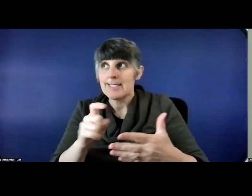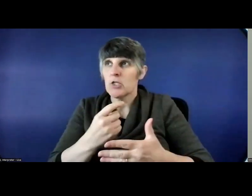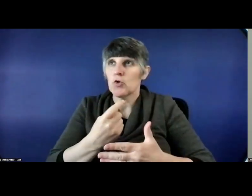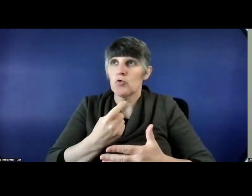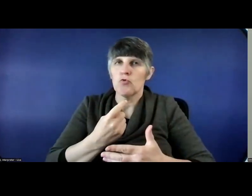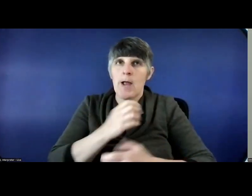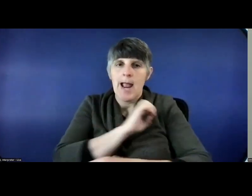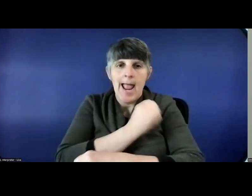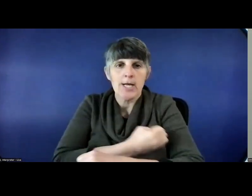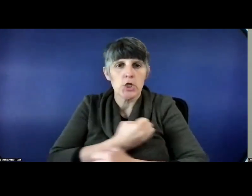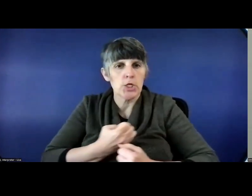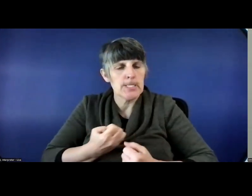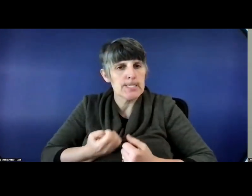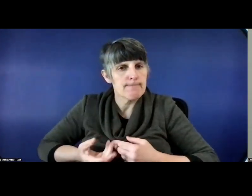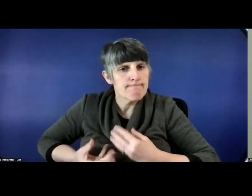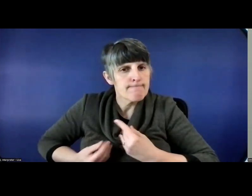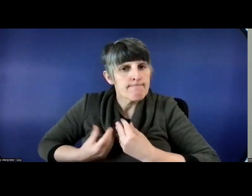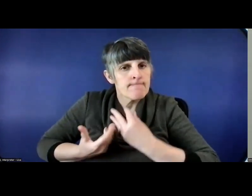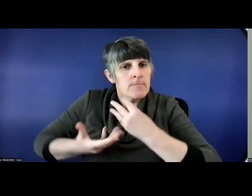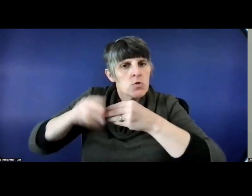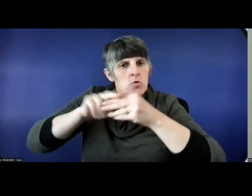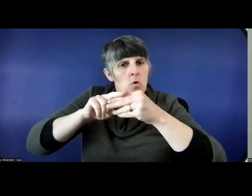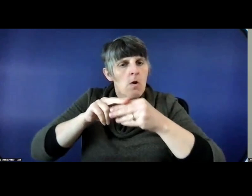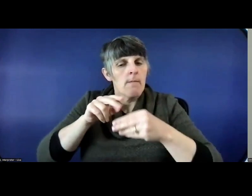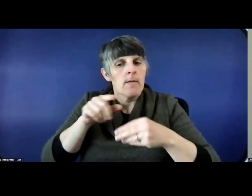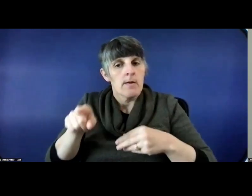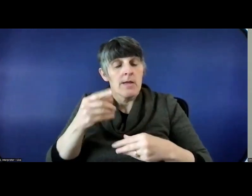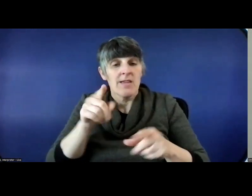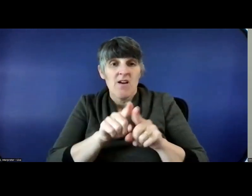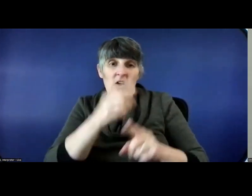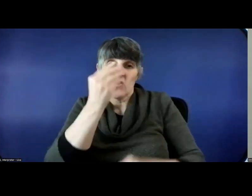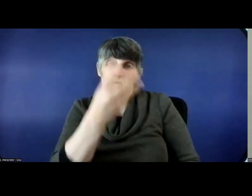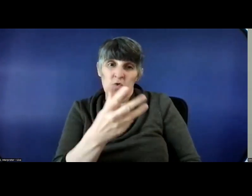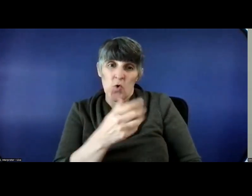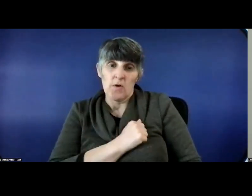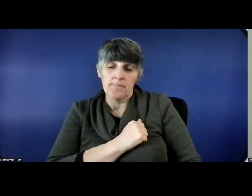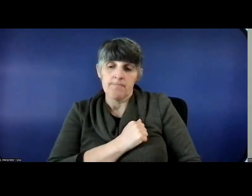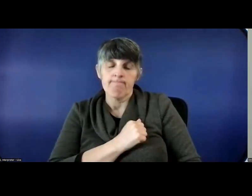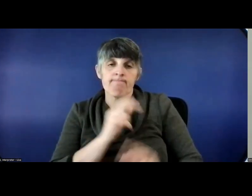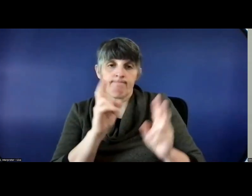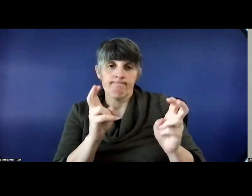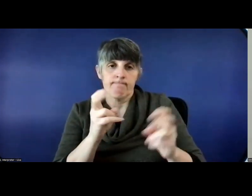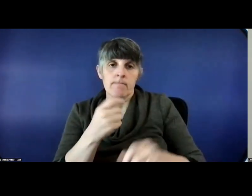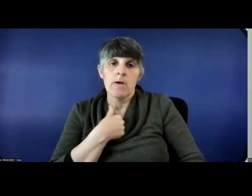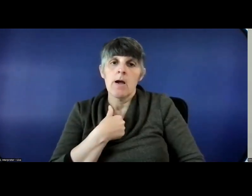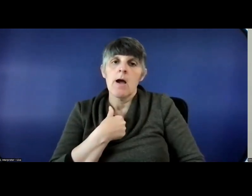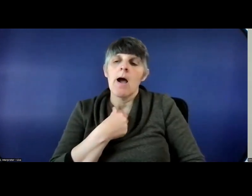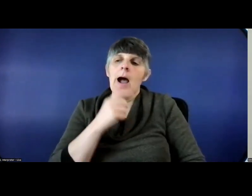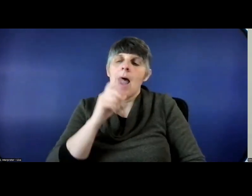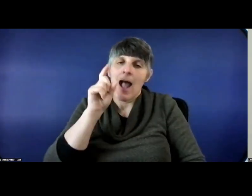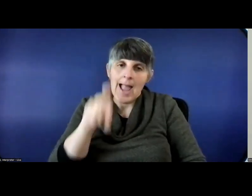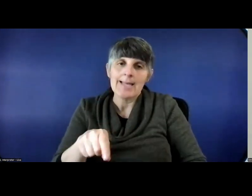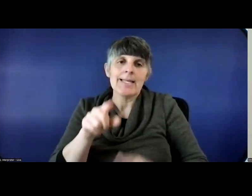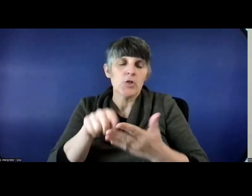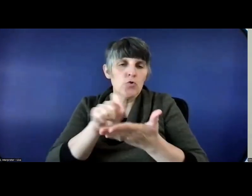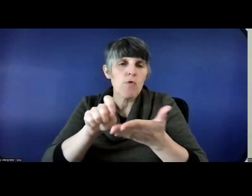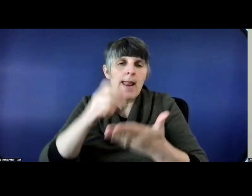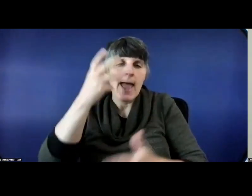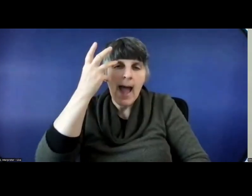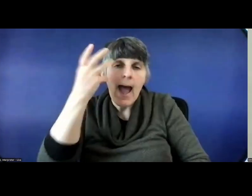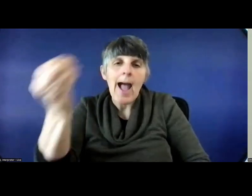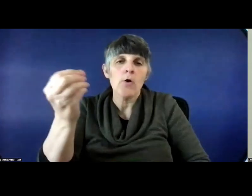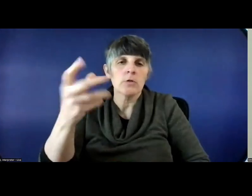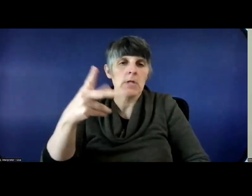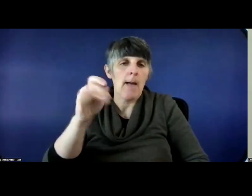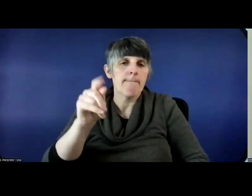emotional energy. He also told her, and I'll quote, "I had needed to do it outdoors in a park where I knew I had